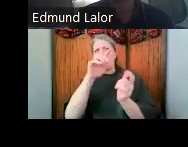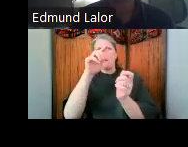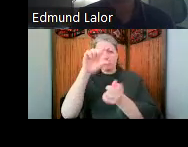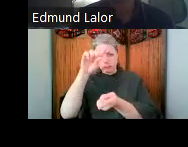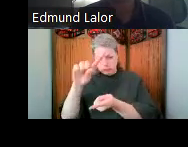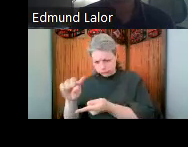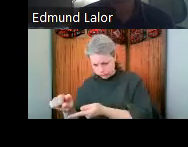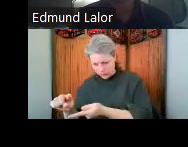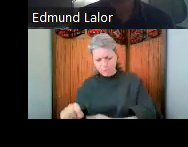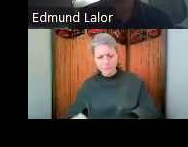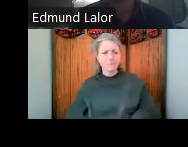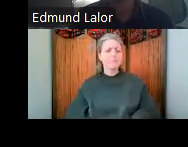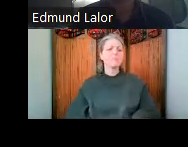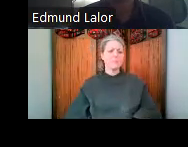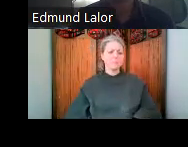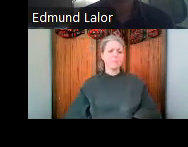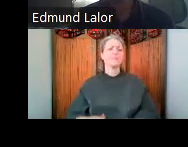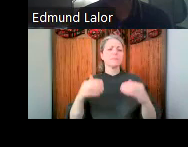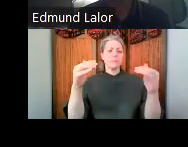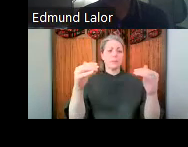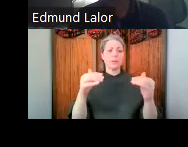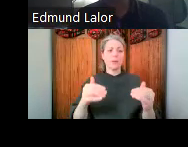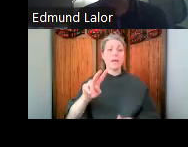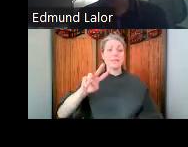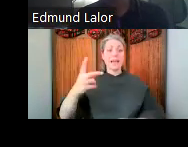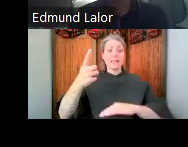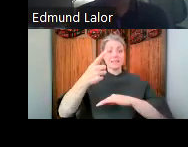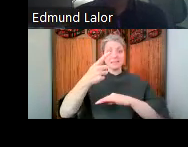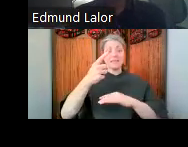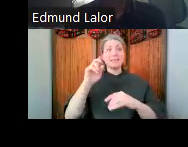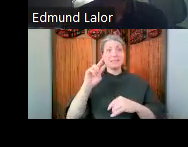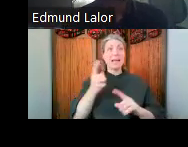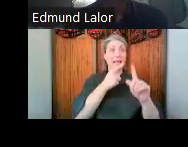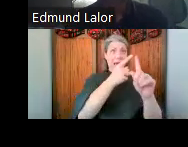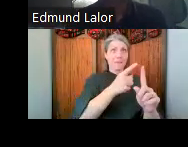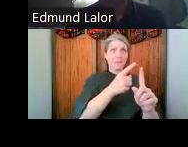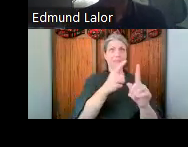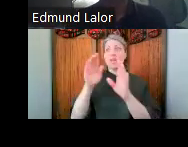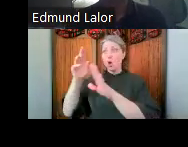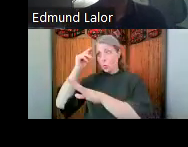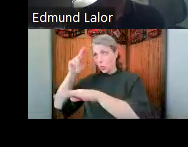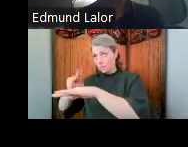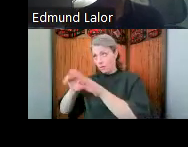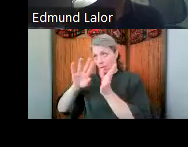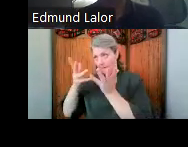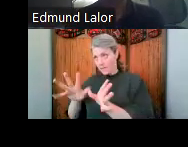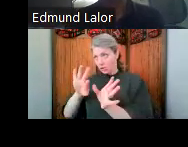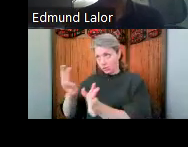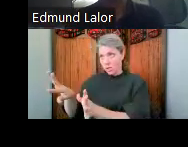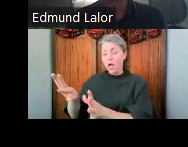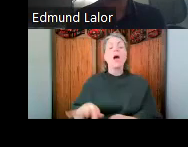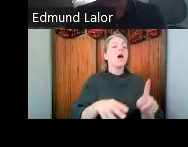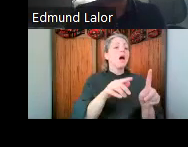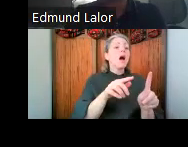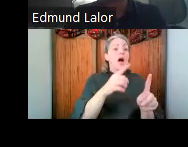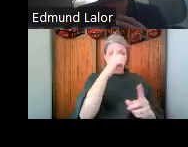aim, we turned our attention to people with autism. And in particular, we were focused on people